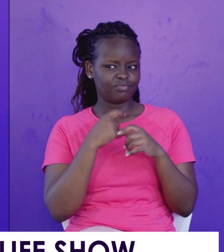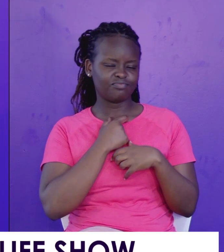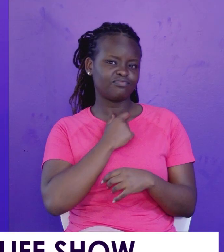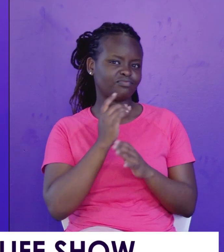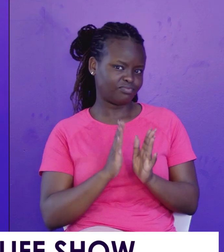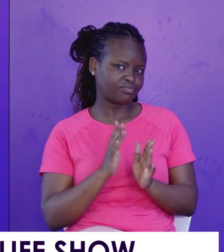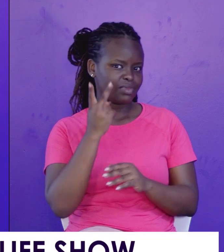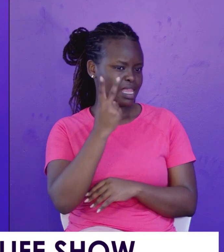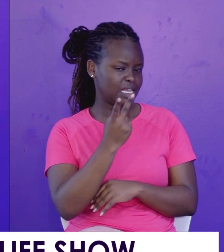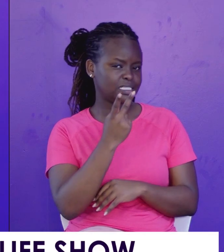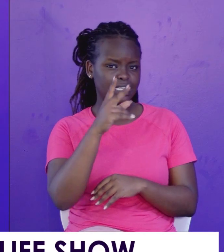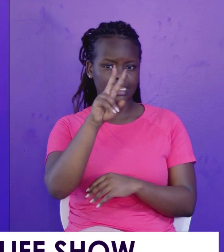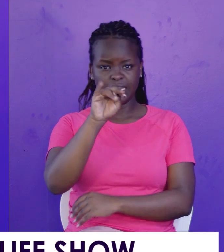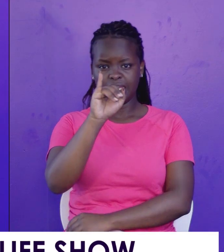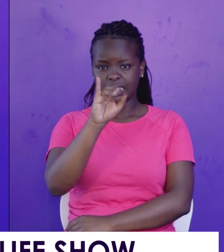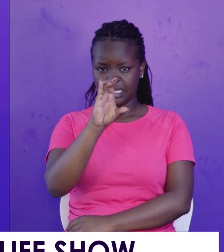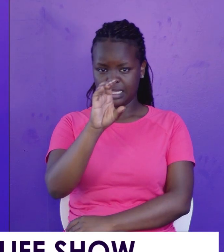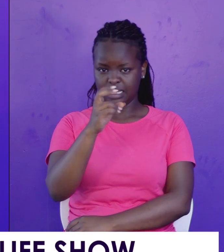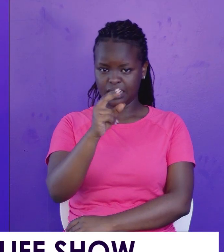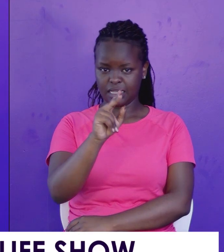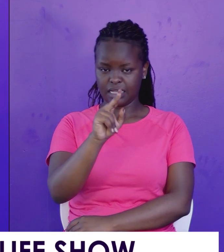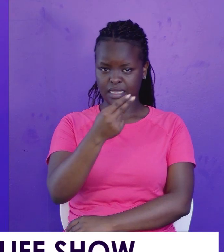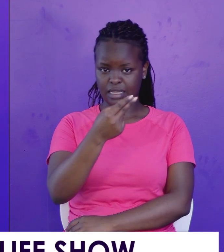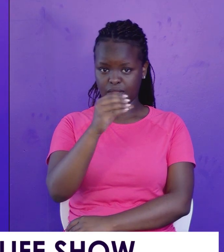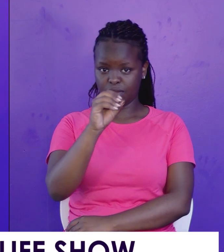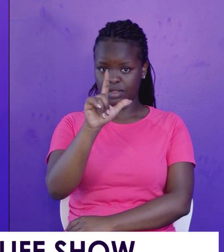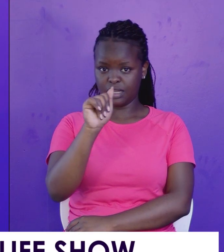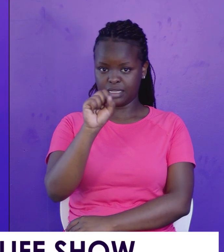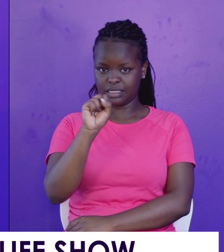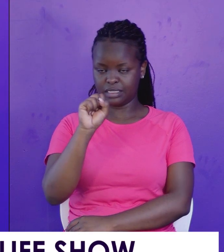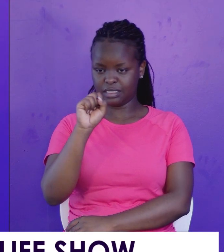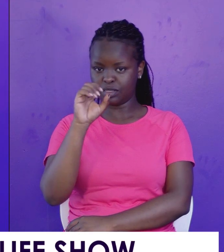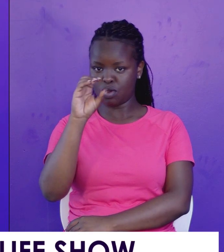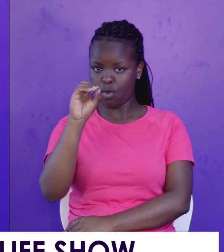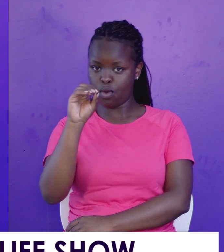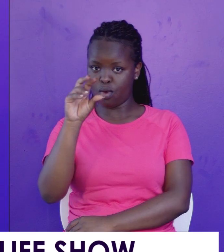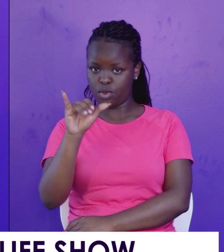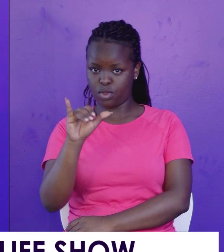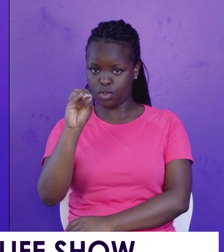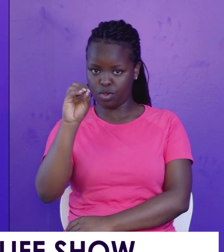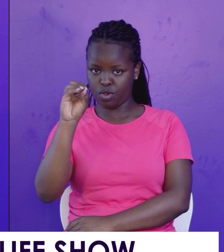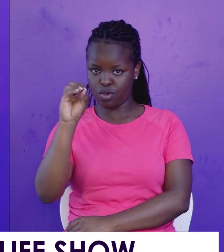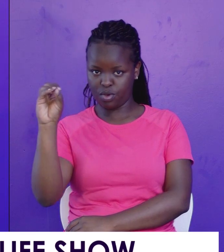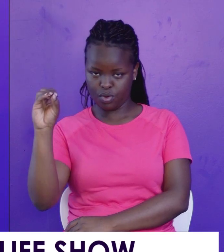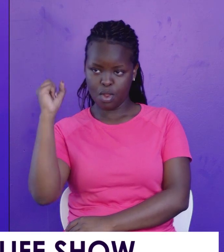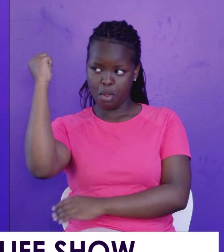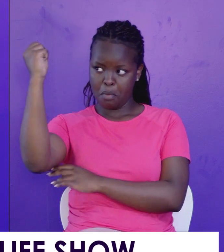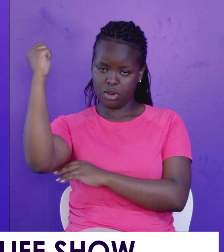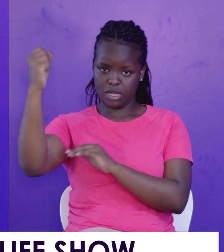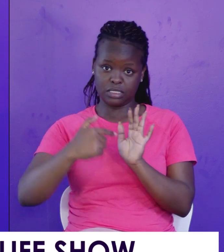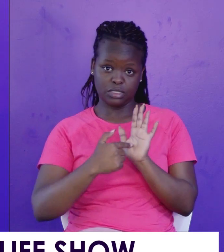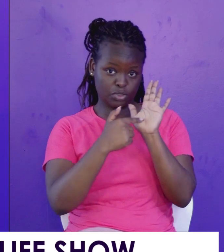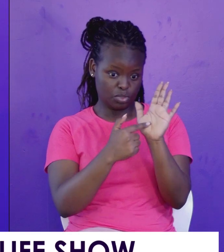have seen Nicholas Oyo in our Politics Today show, but I decided to bring him